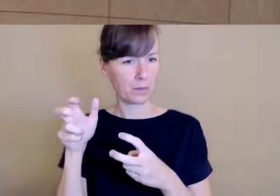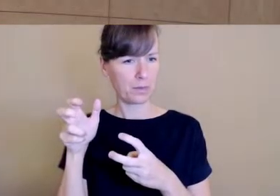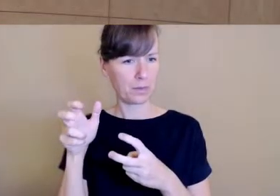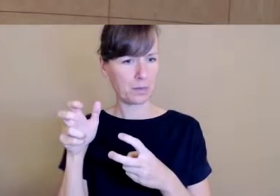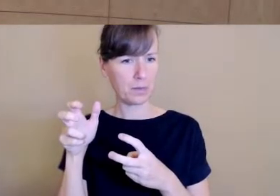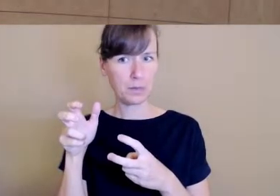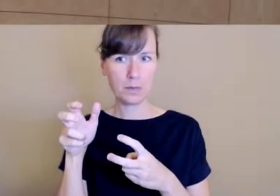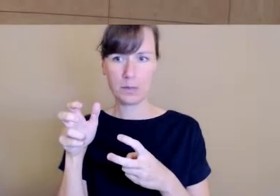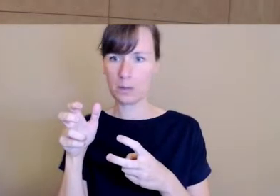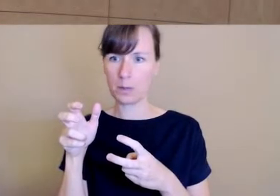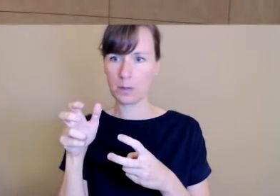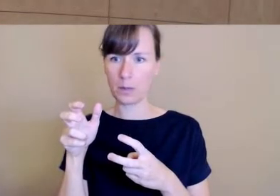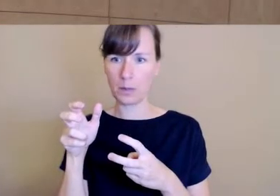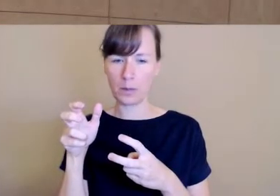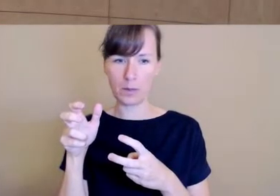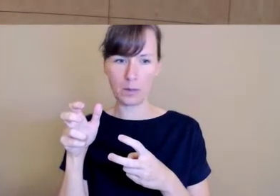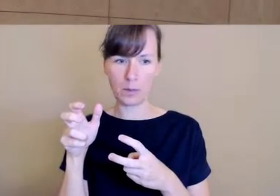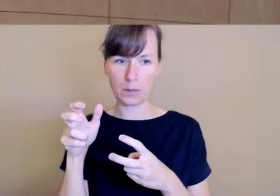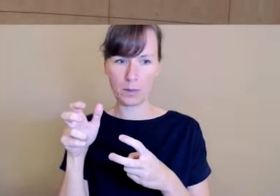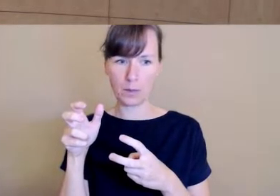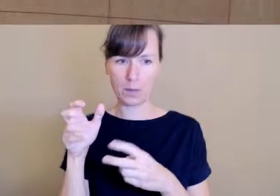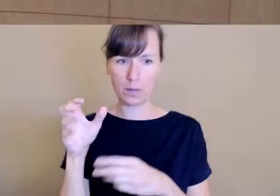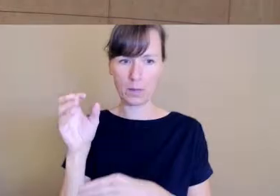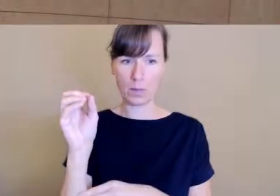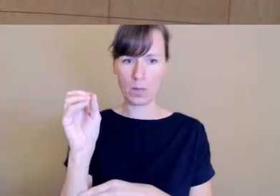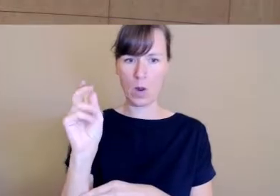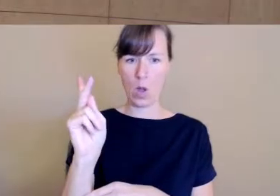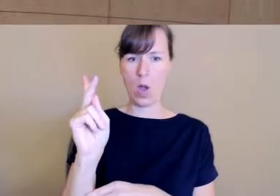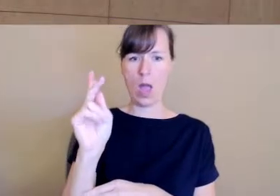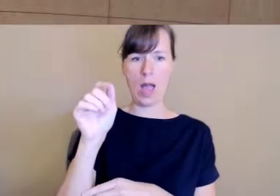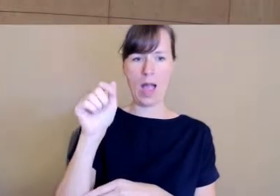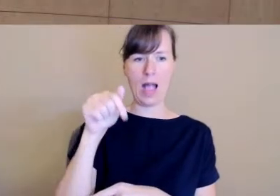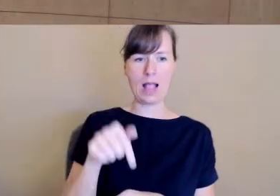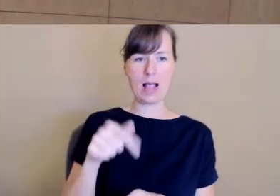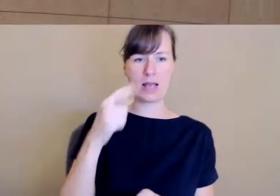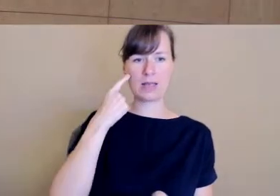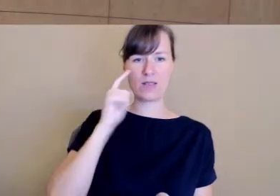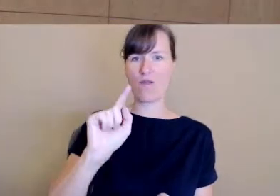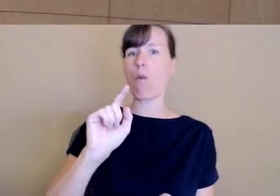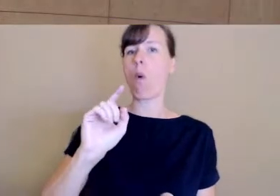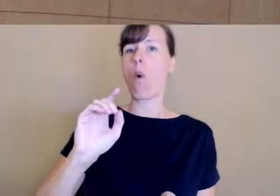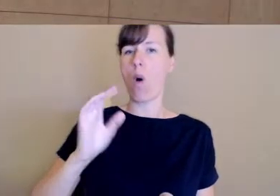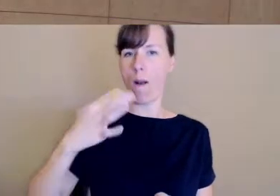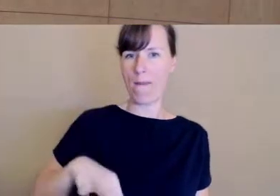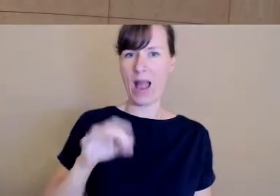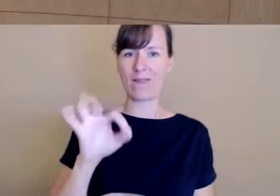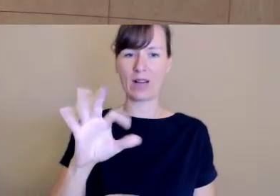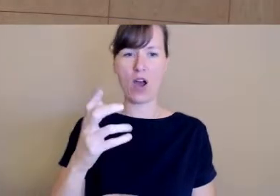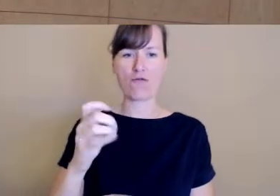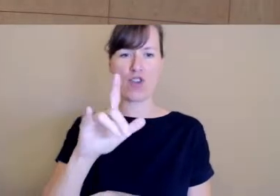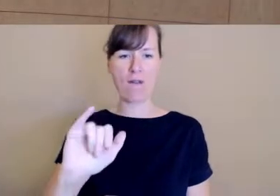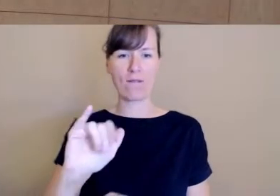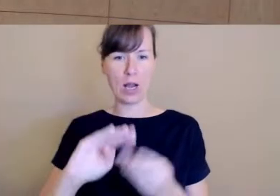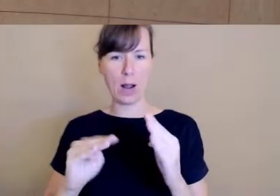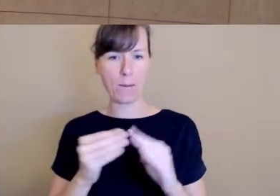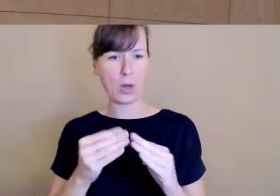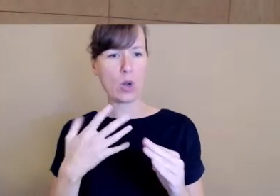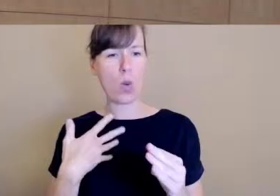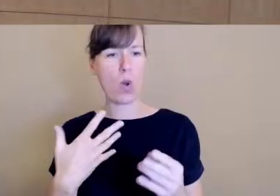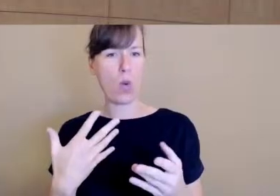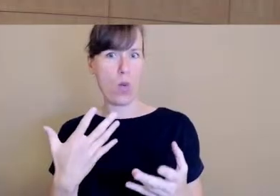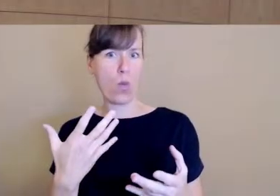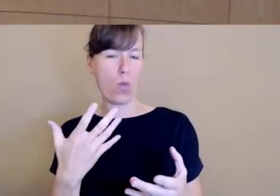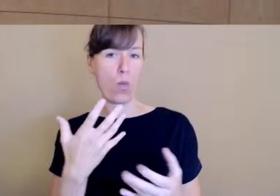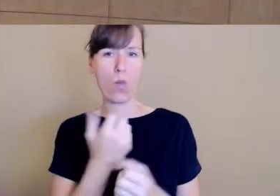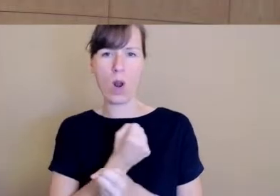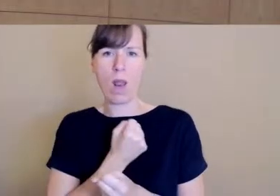Cheverly community, and we would love the chance to prove that. So, Mayor and other council members were asking if we can have